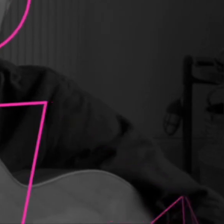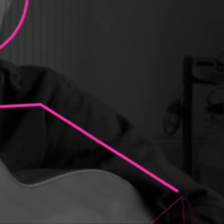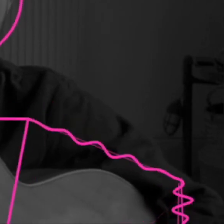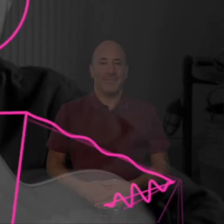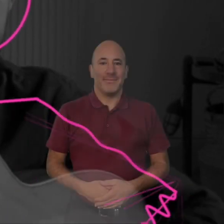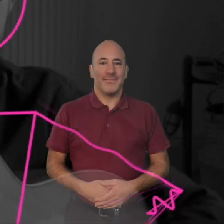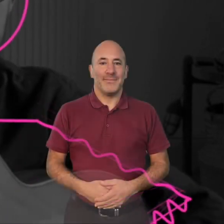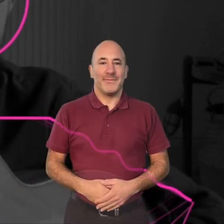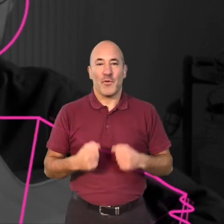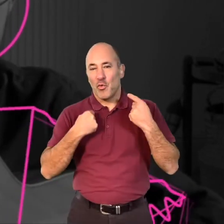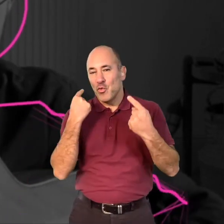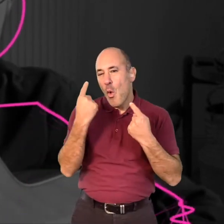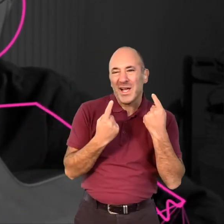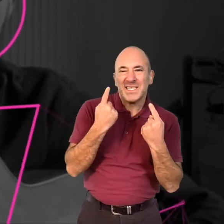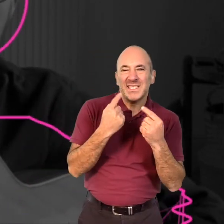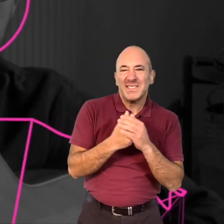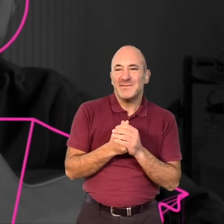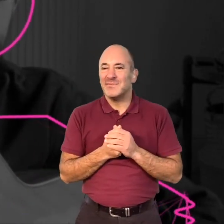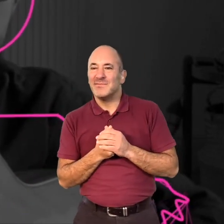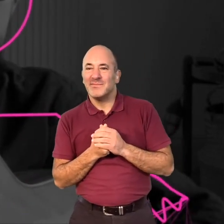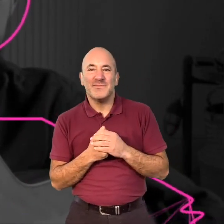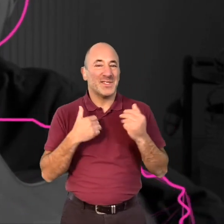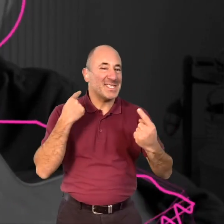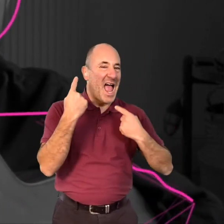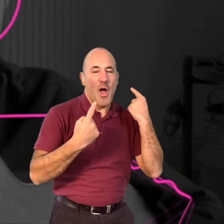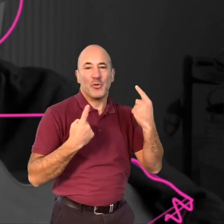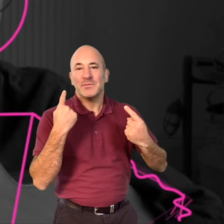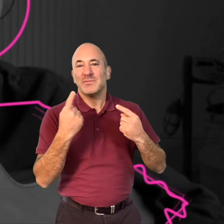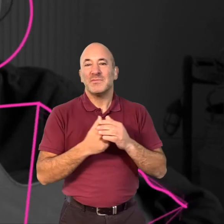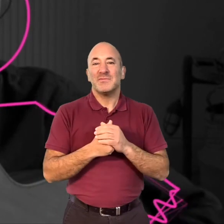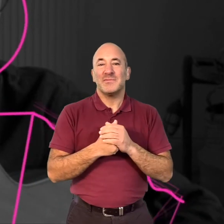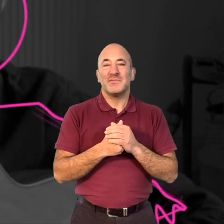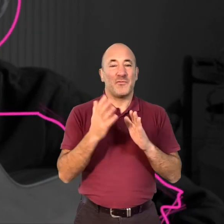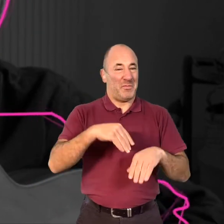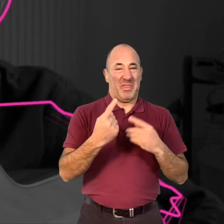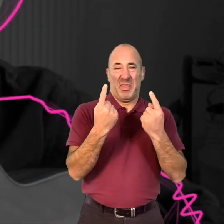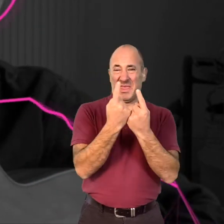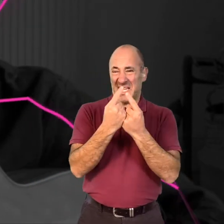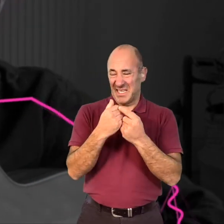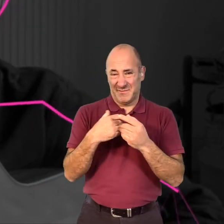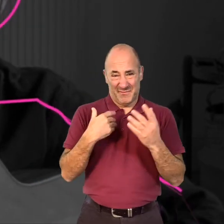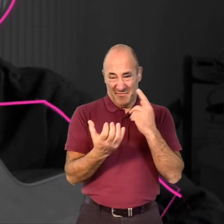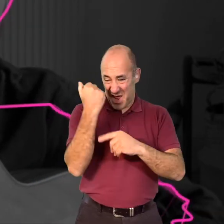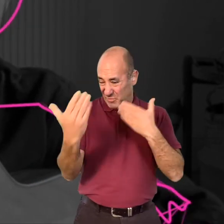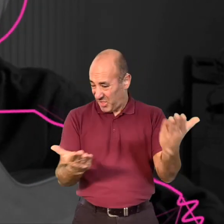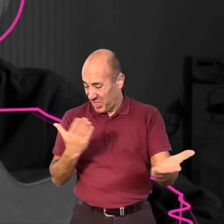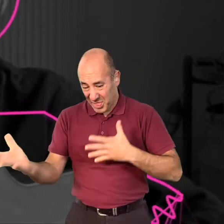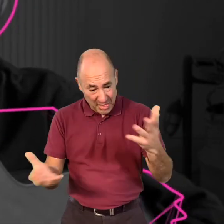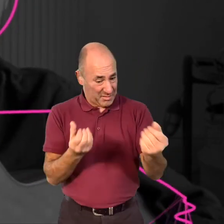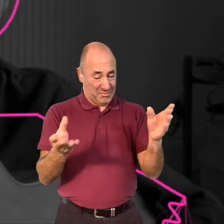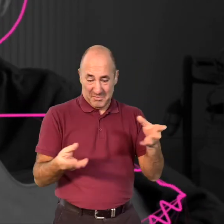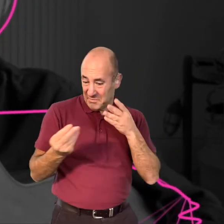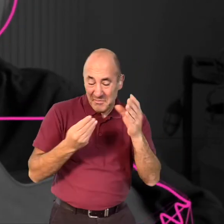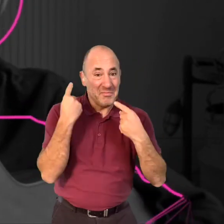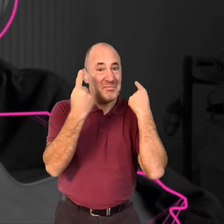We've got noises, we've got sounds from the things that we